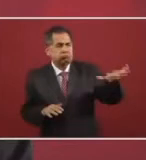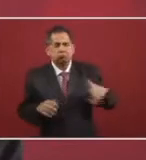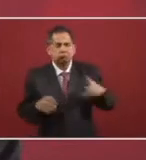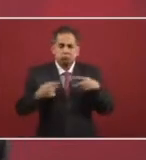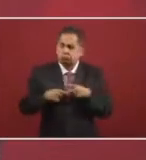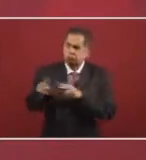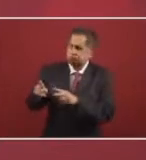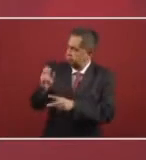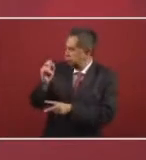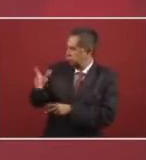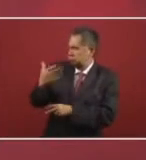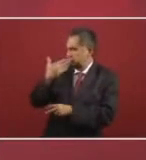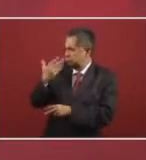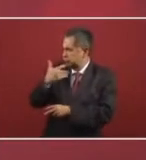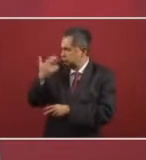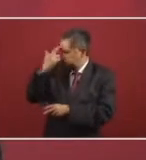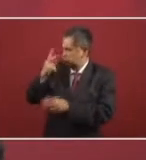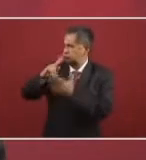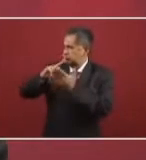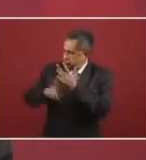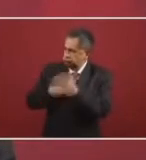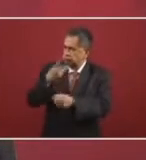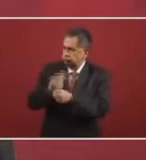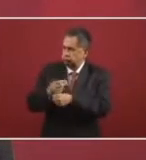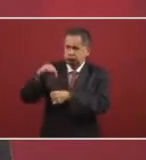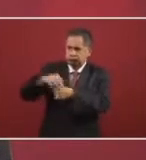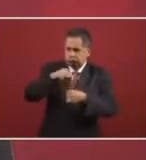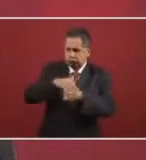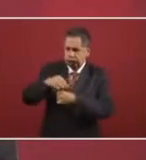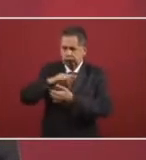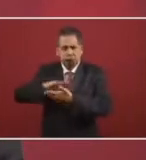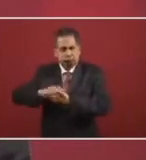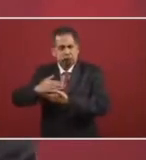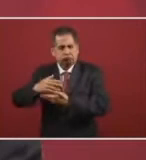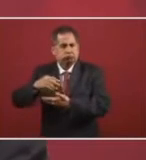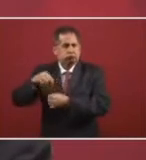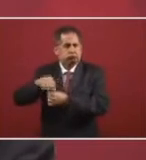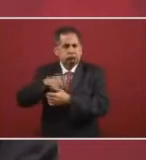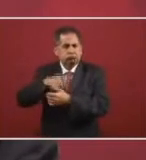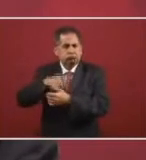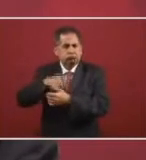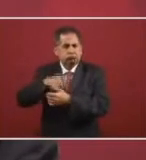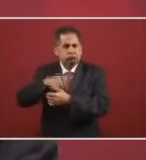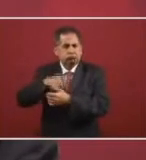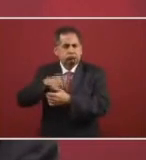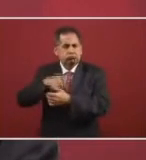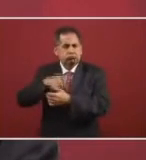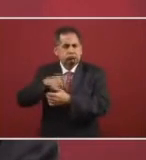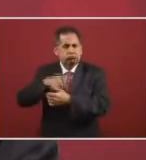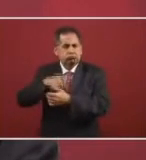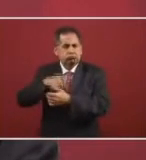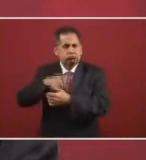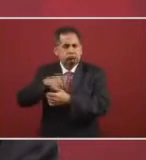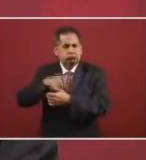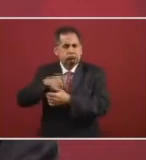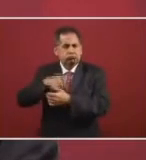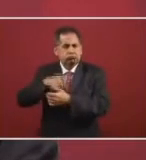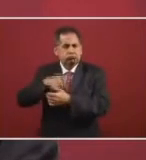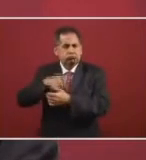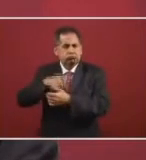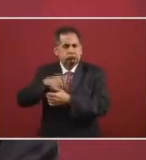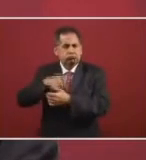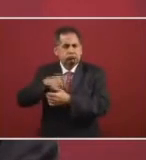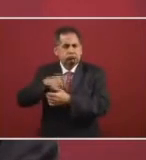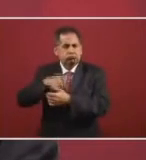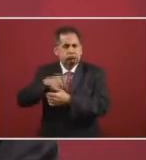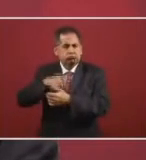opinion. A fin de resolver por vía de unas elecciones los diferendos. To an end, to bring to an